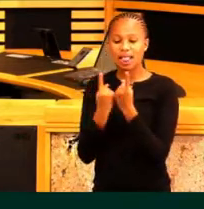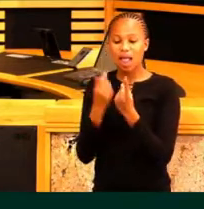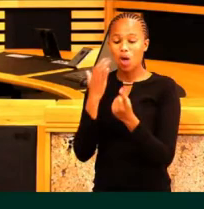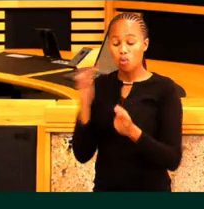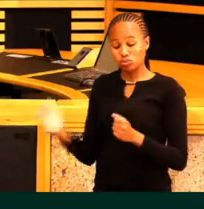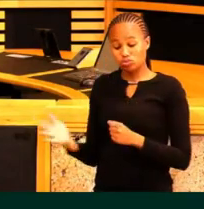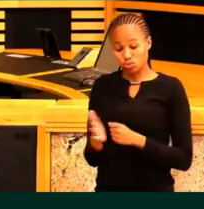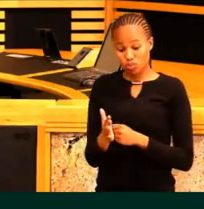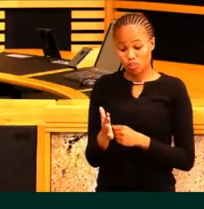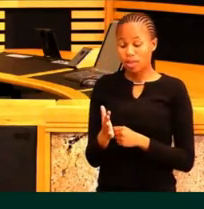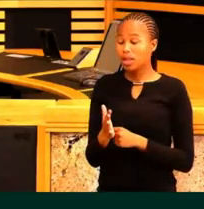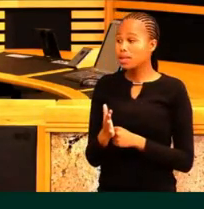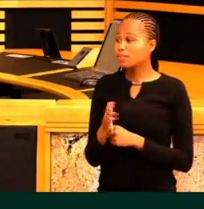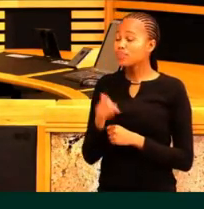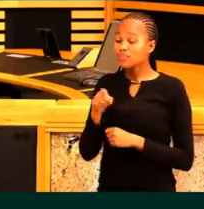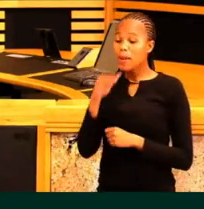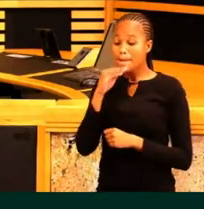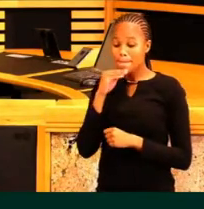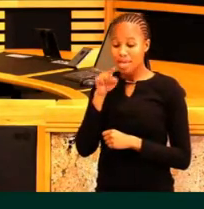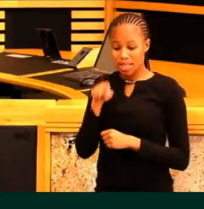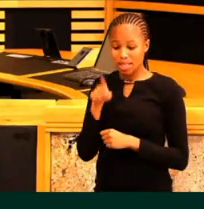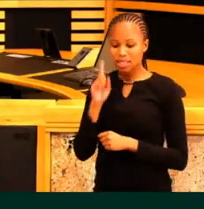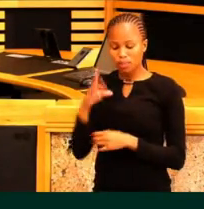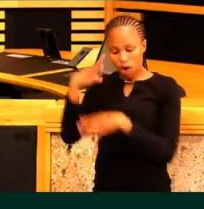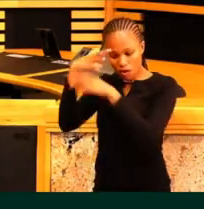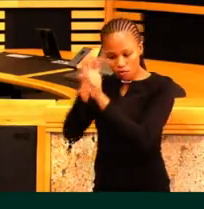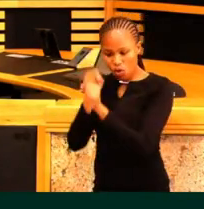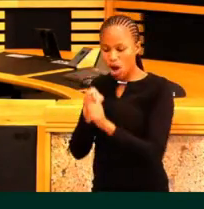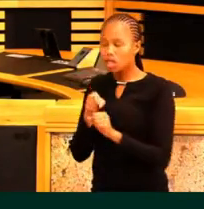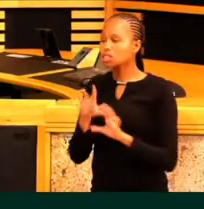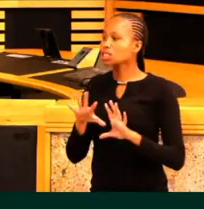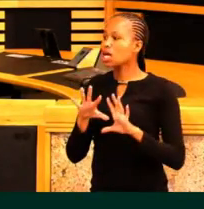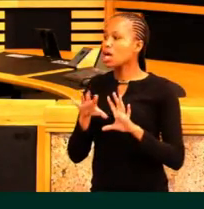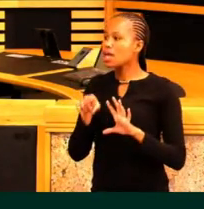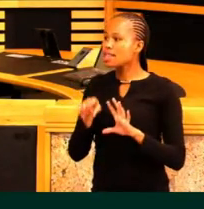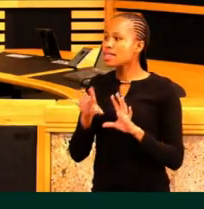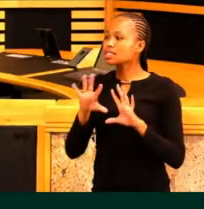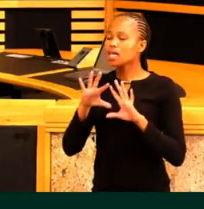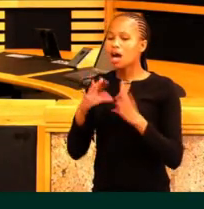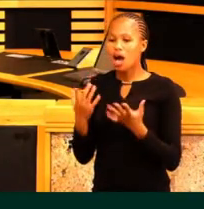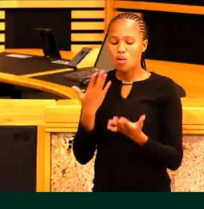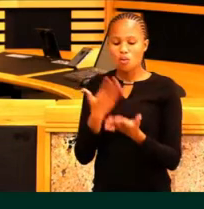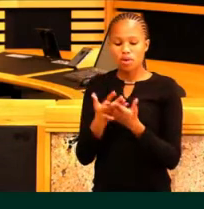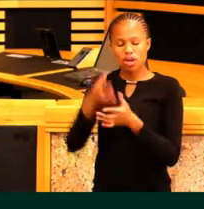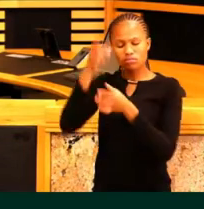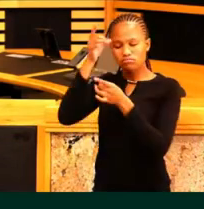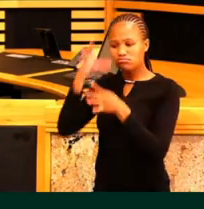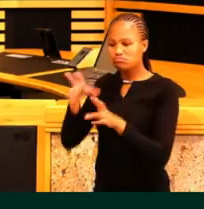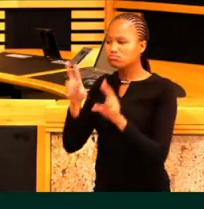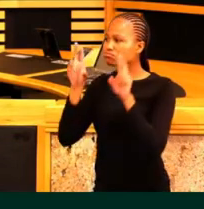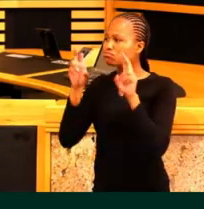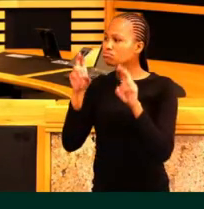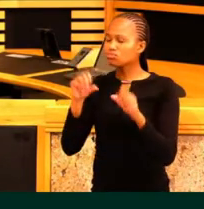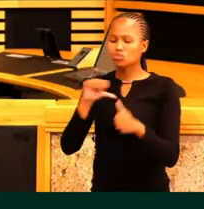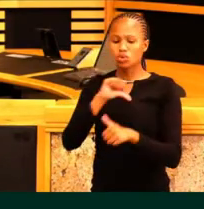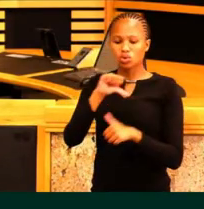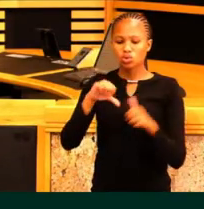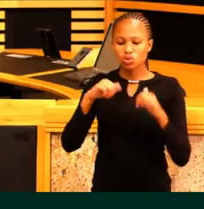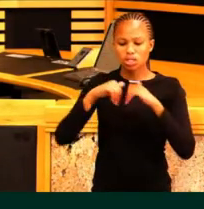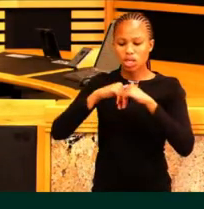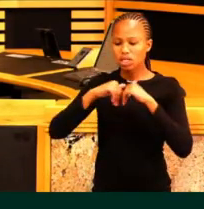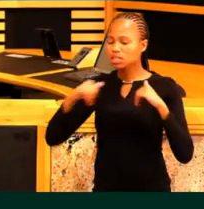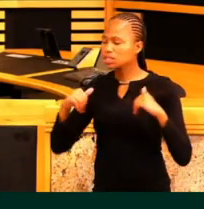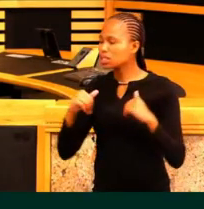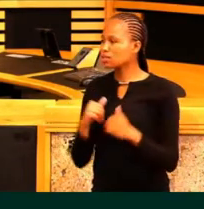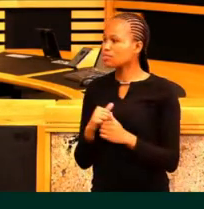so we mean that and we're all focused on that that's how you can address the issue of social distance trust